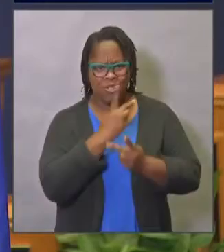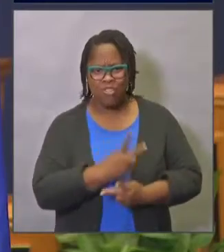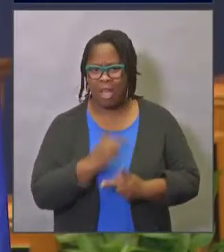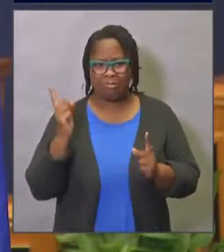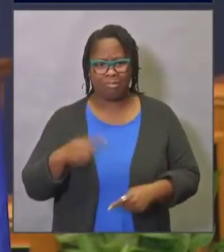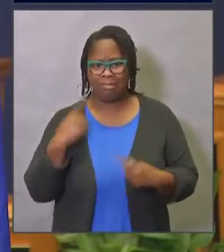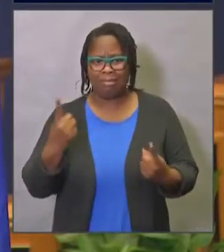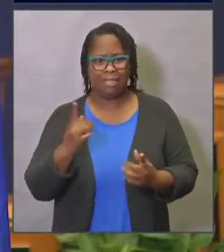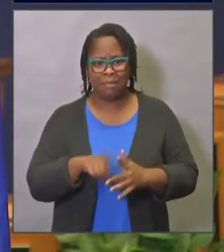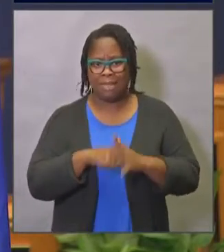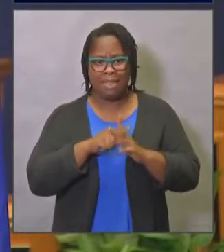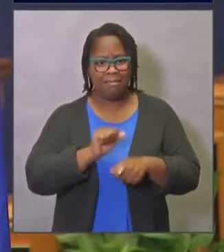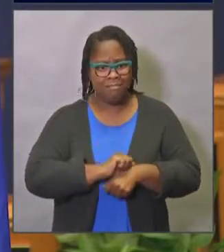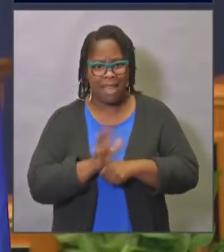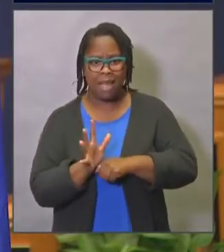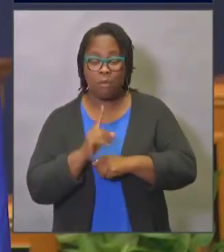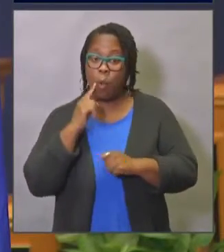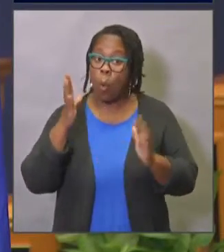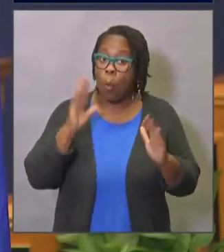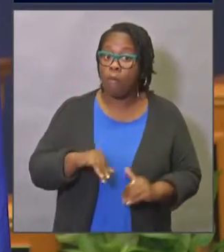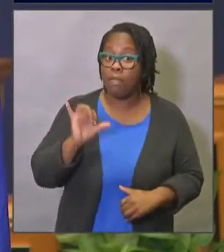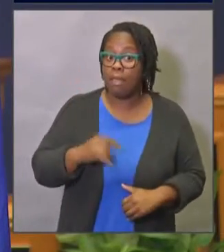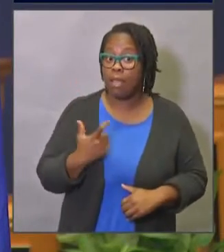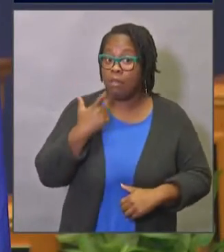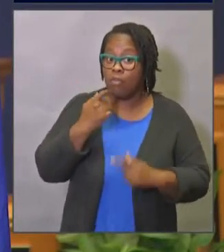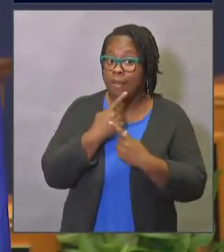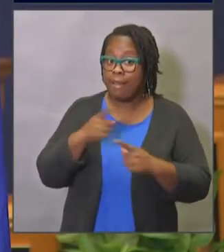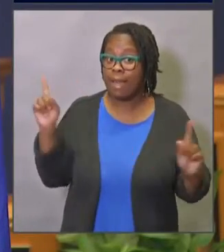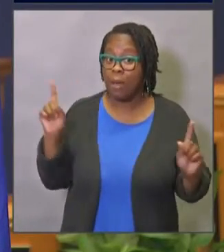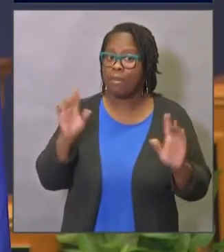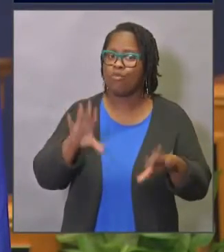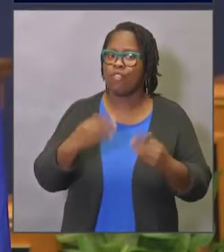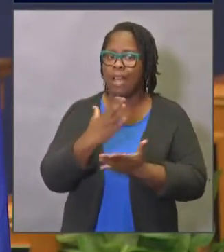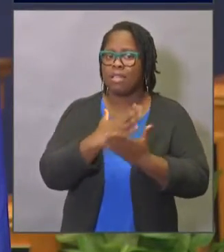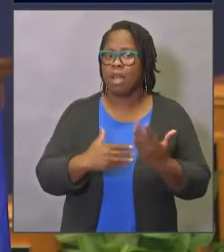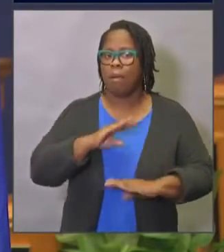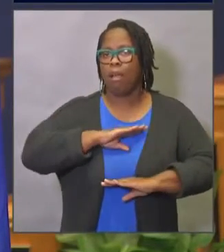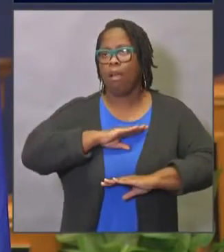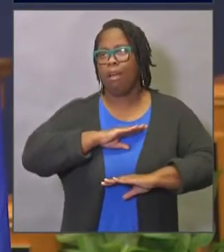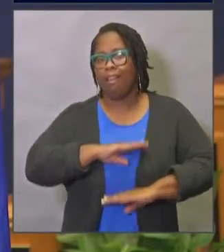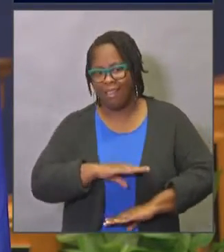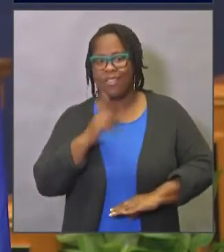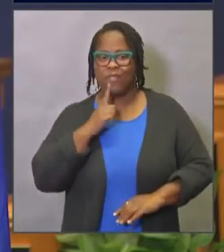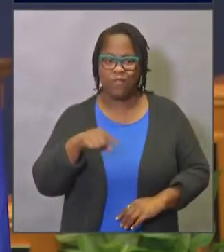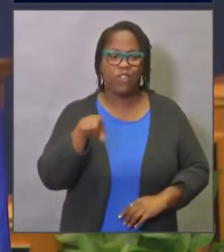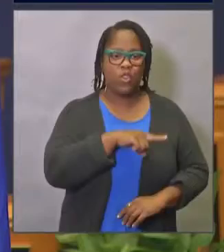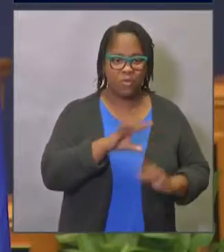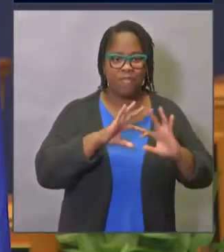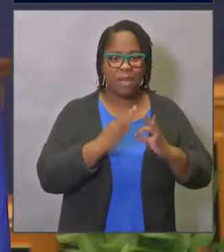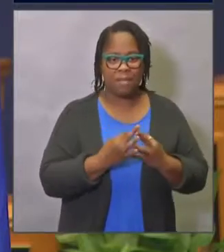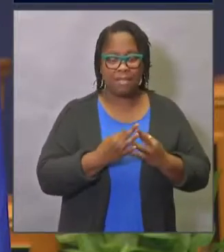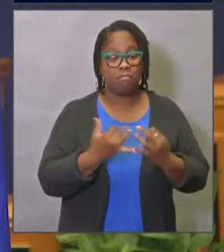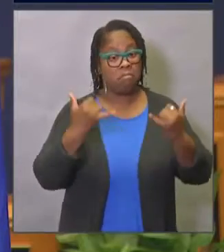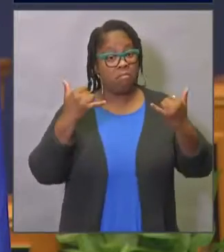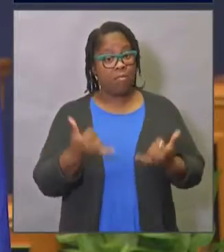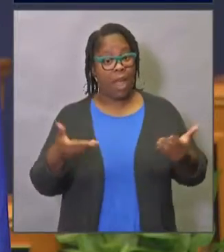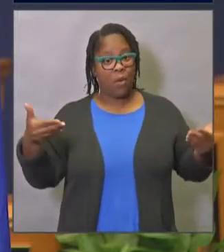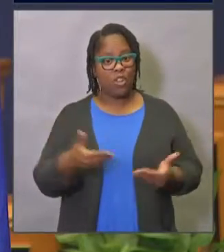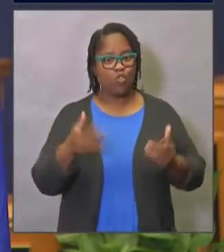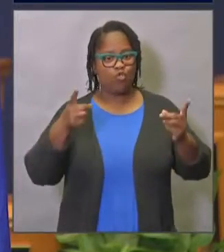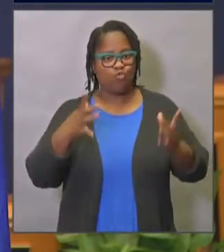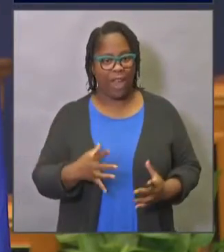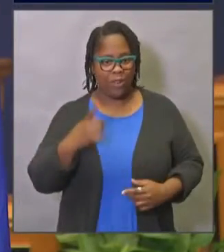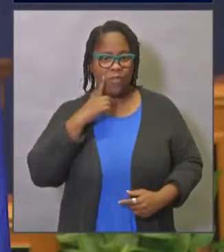hope this announcement provides some relief to you and your families. Thank you so very much, and now I would like to introduce our Director